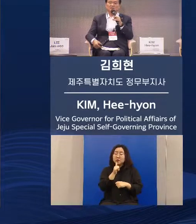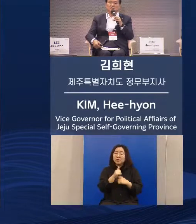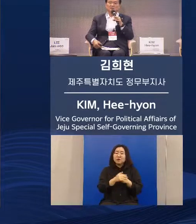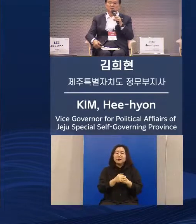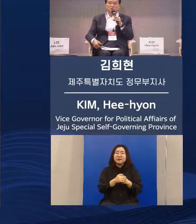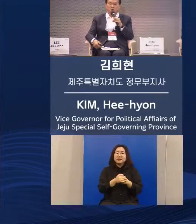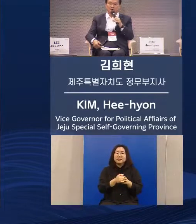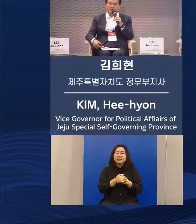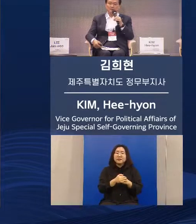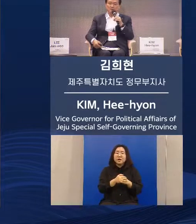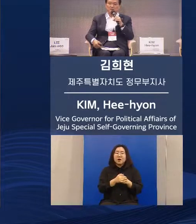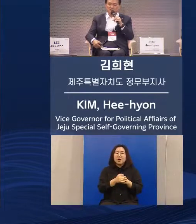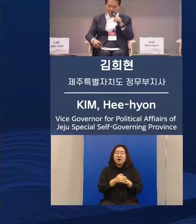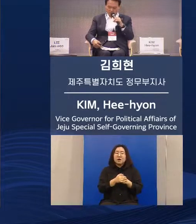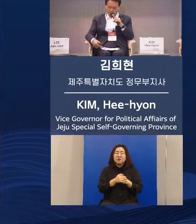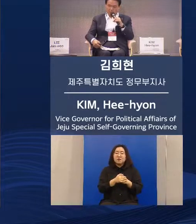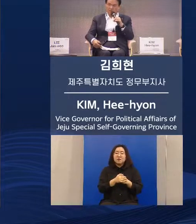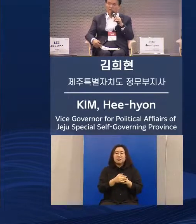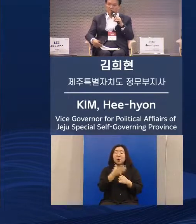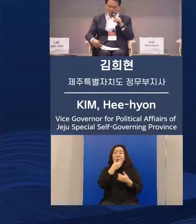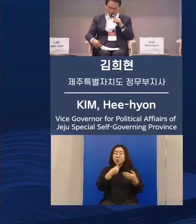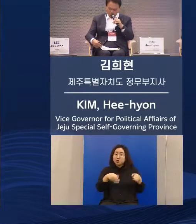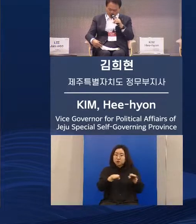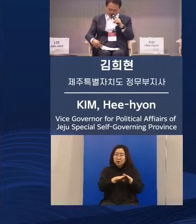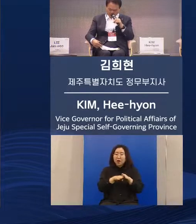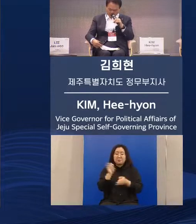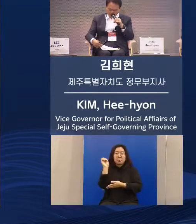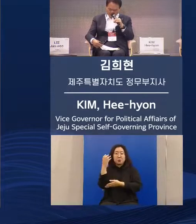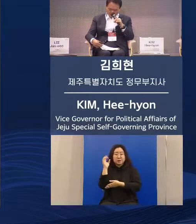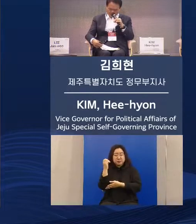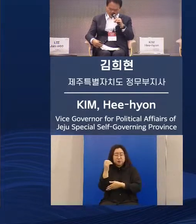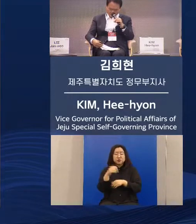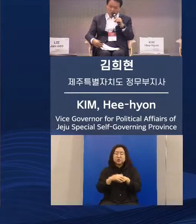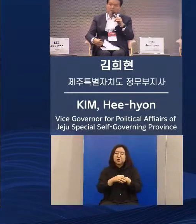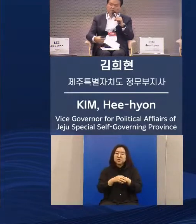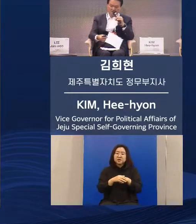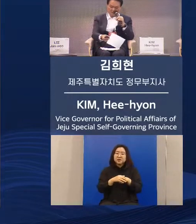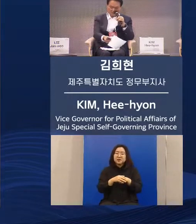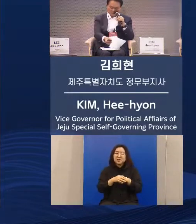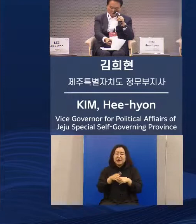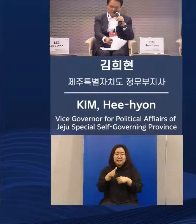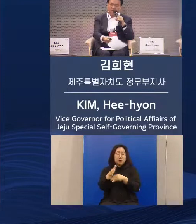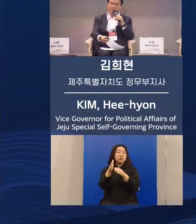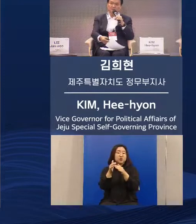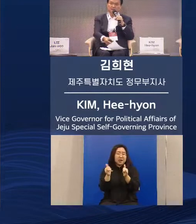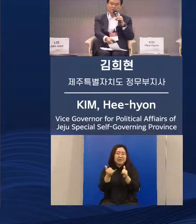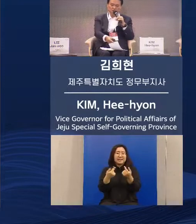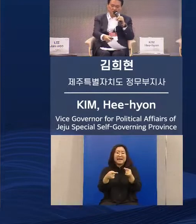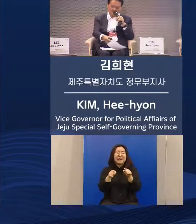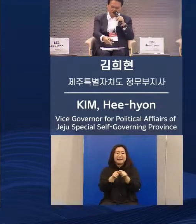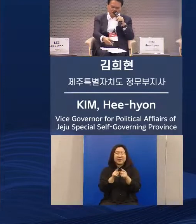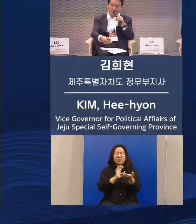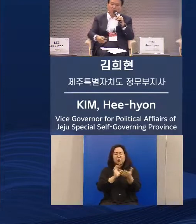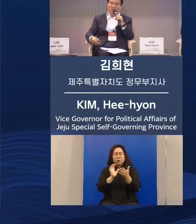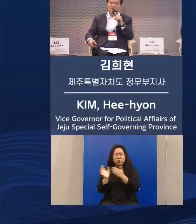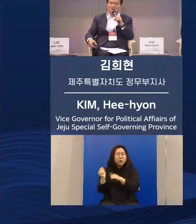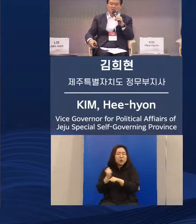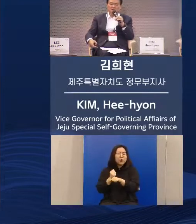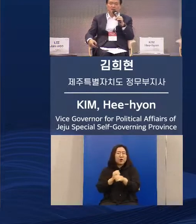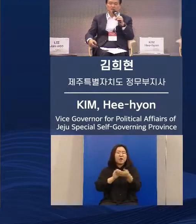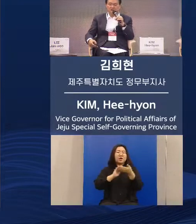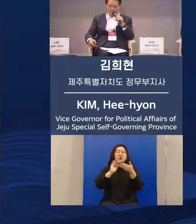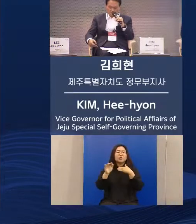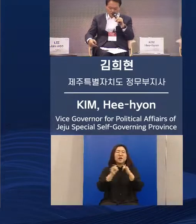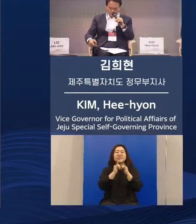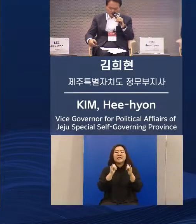other participants who can provide us decent feedback. And